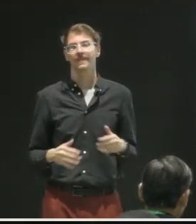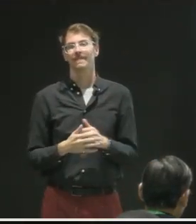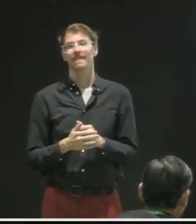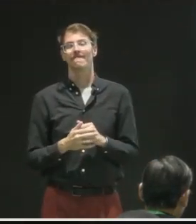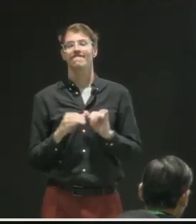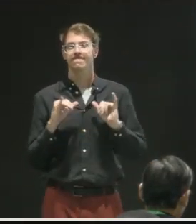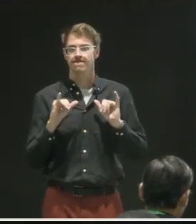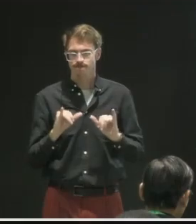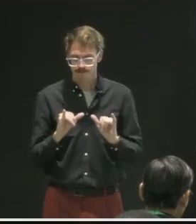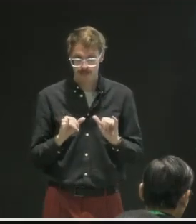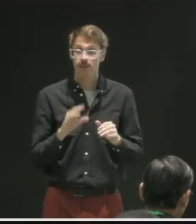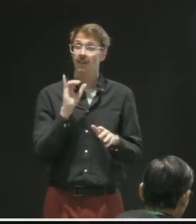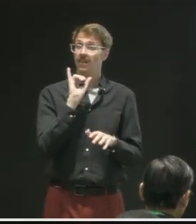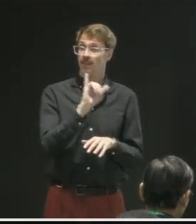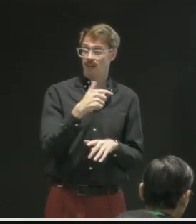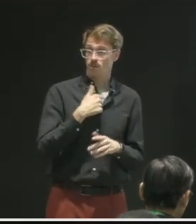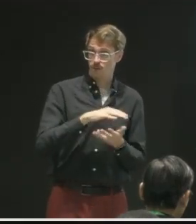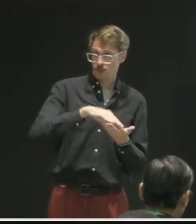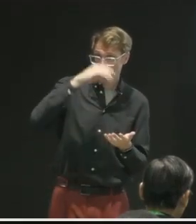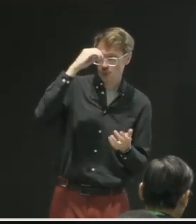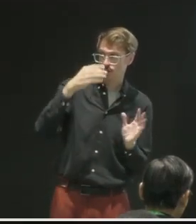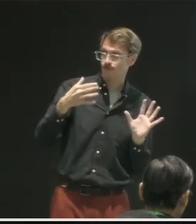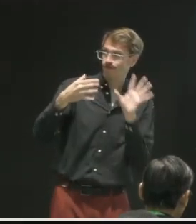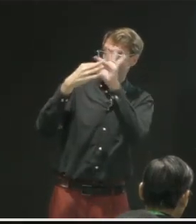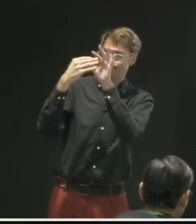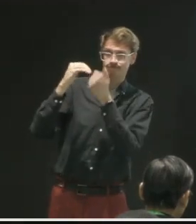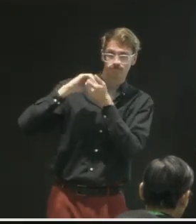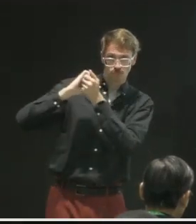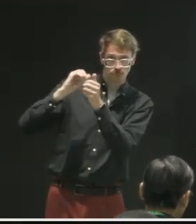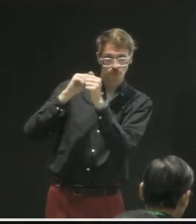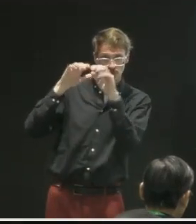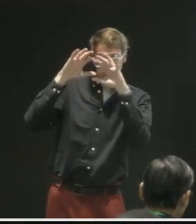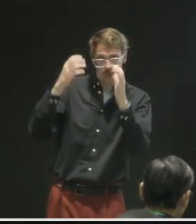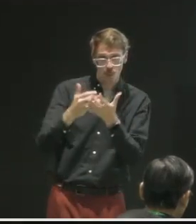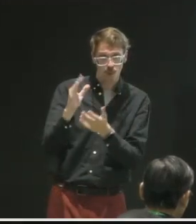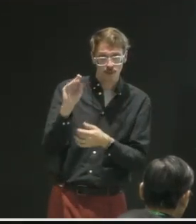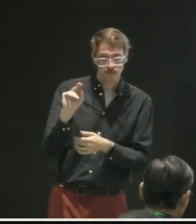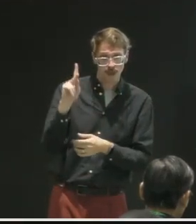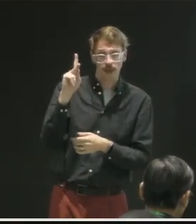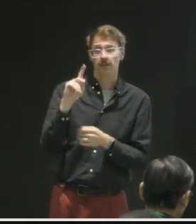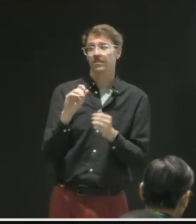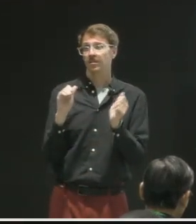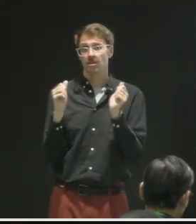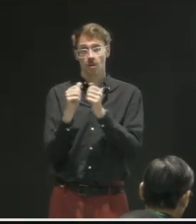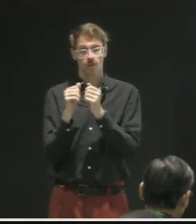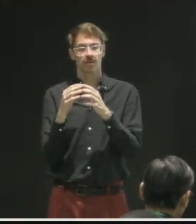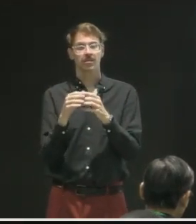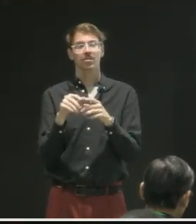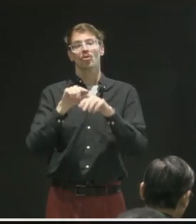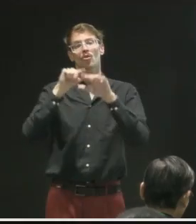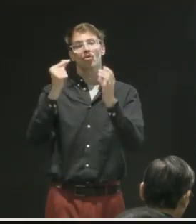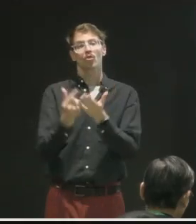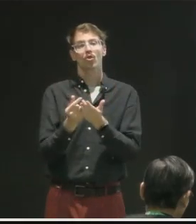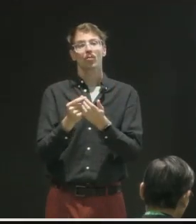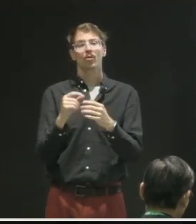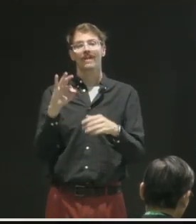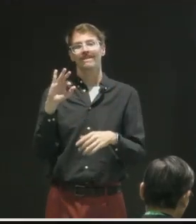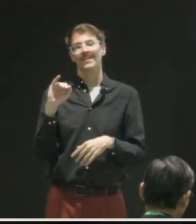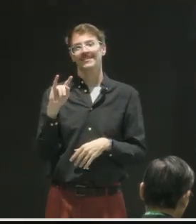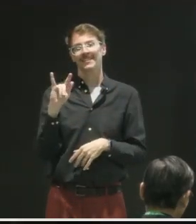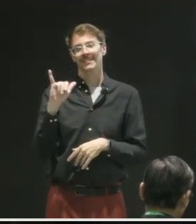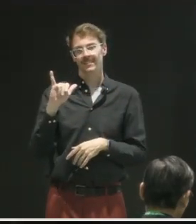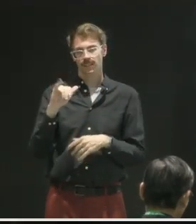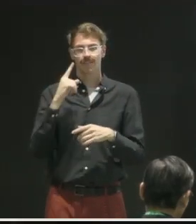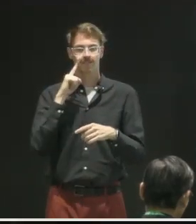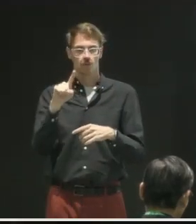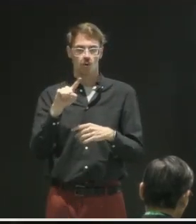with a collaboration with the World Bank and with the Global Facility for Disaster Reduction